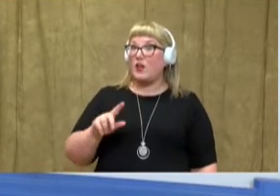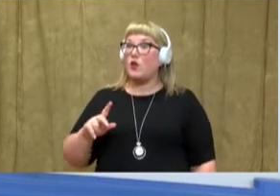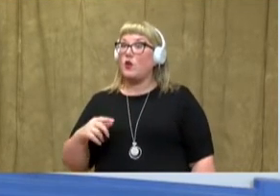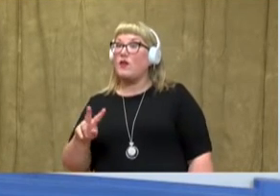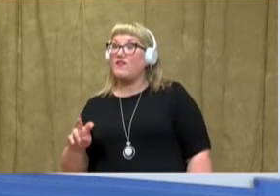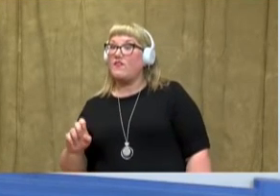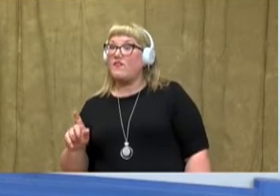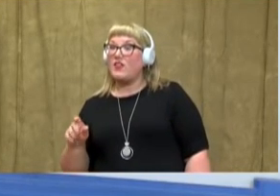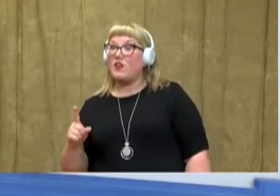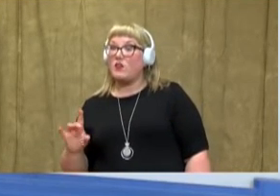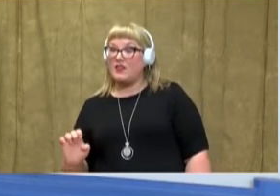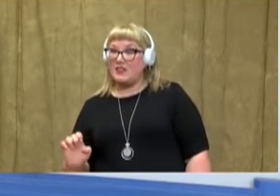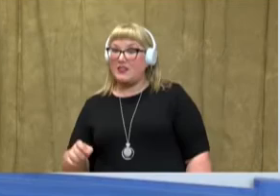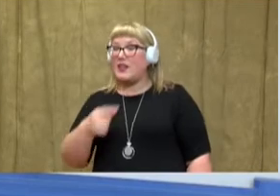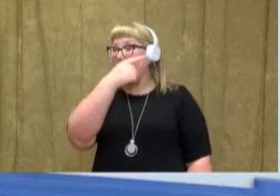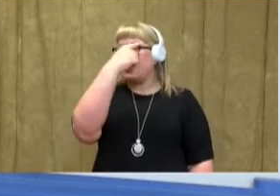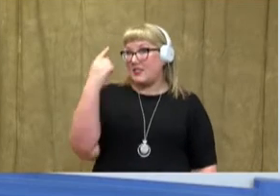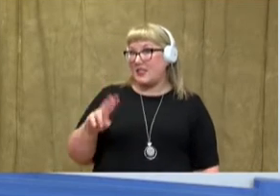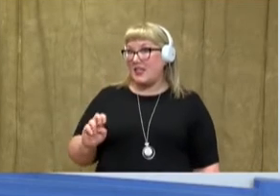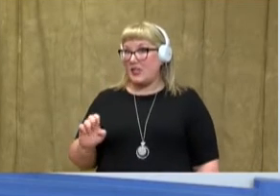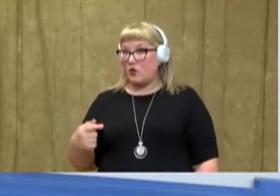verde, green,